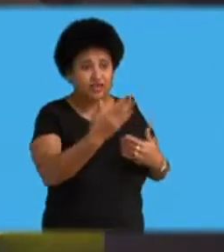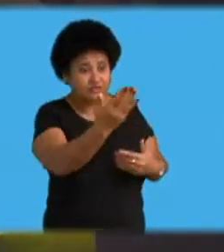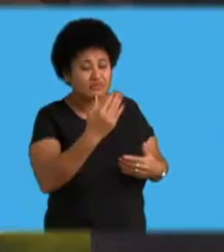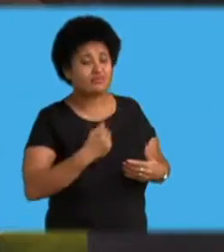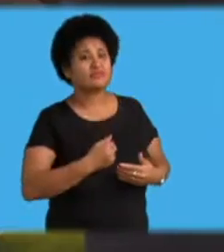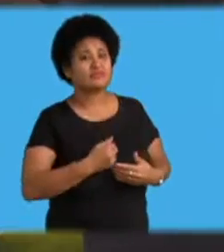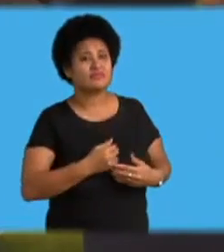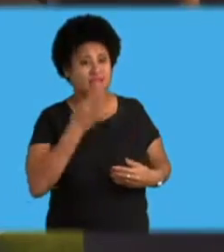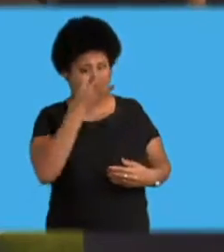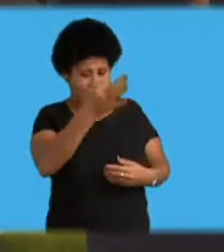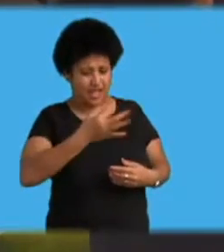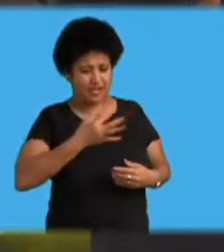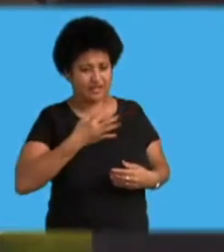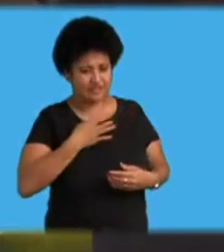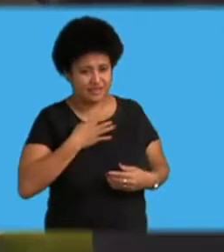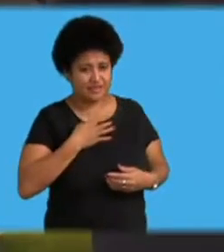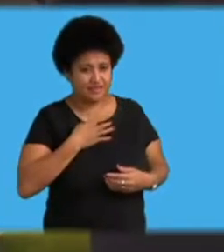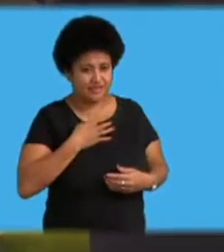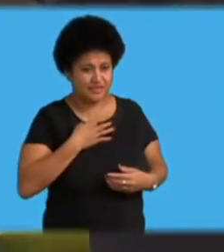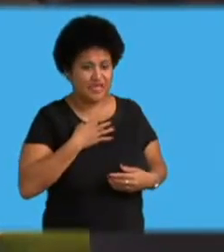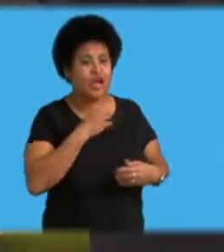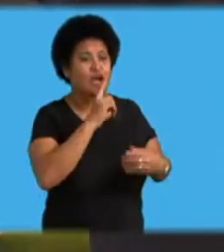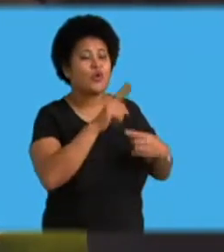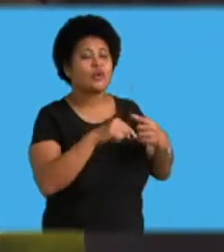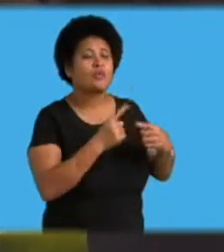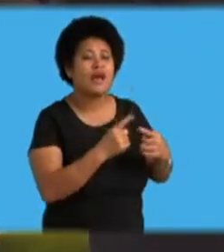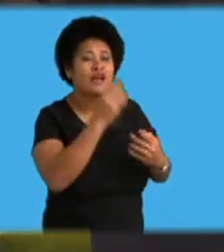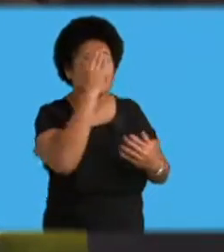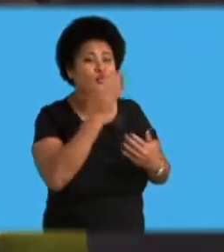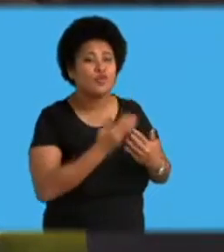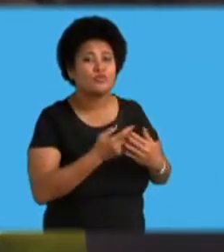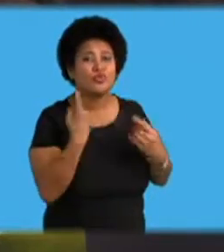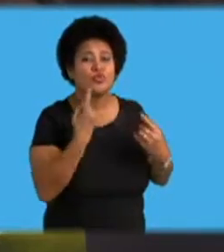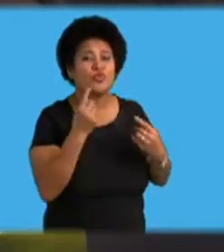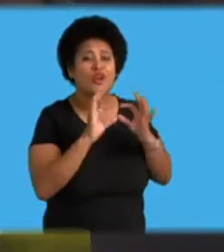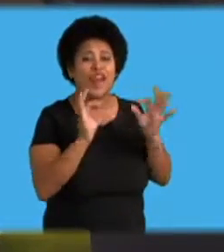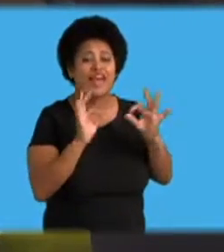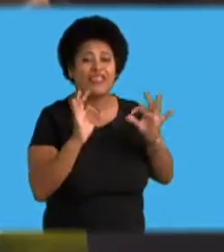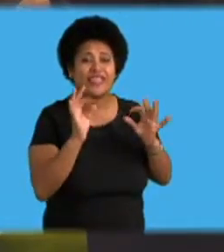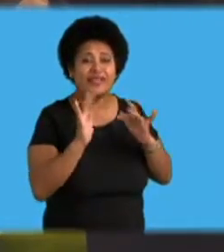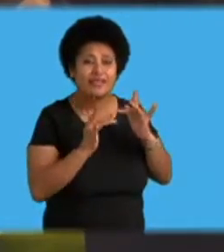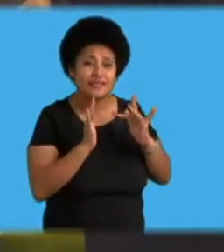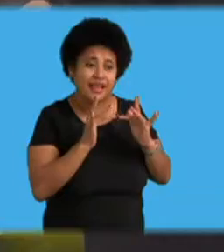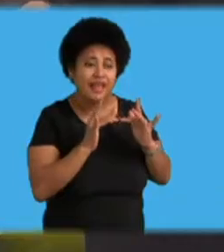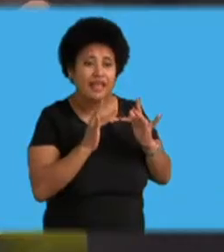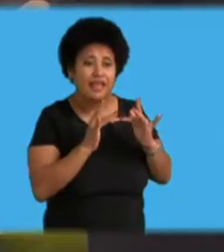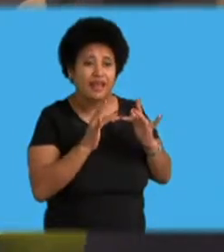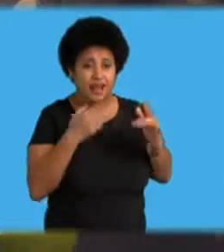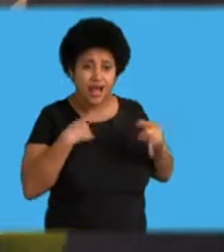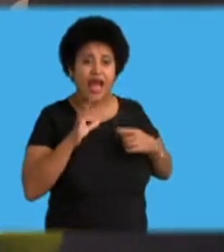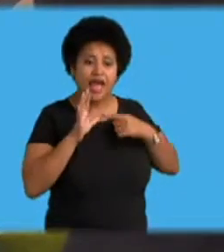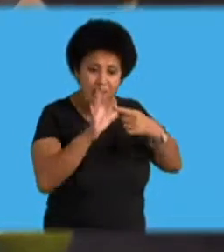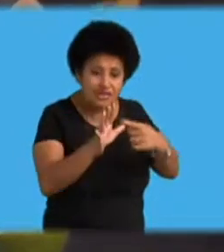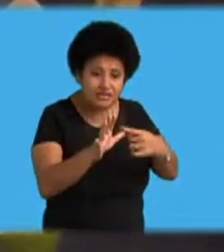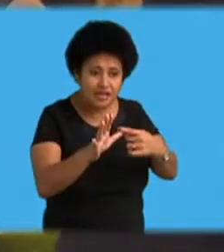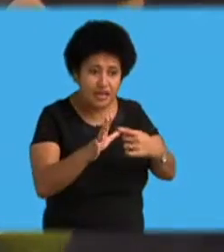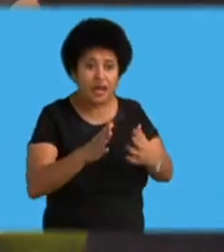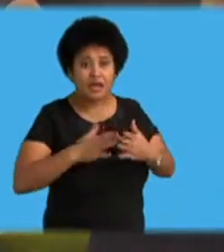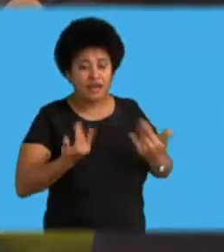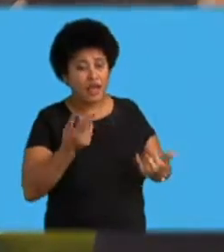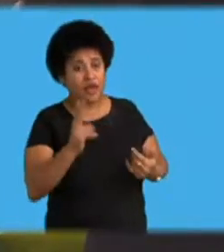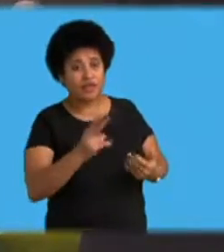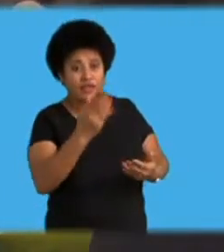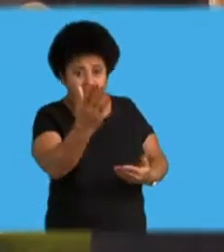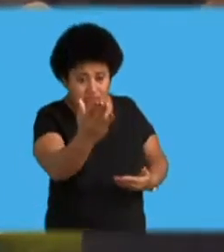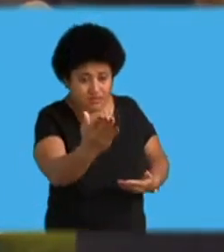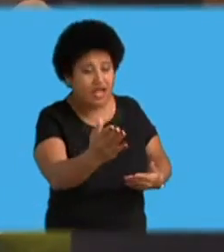me about how about the students who do not have access to internet, and I answered that question. And now Honorable Member is